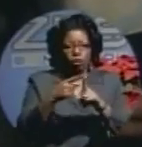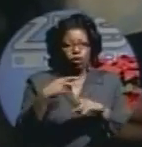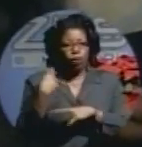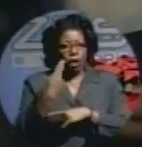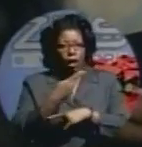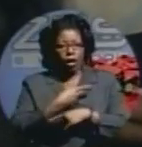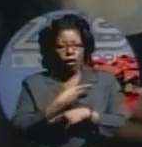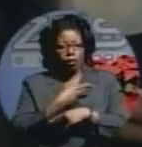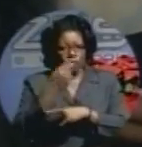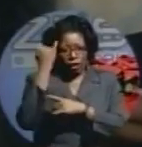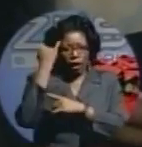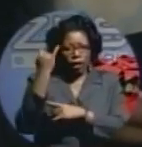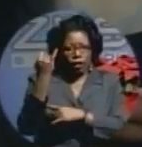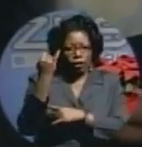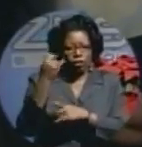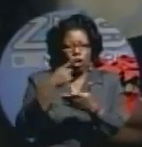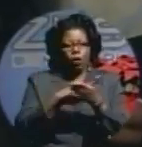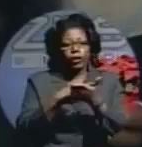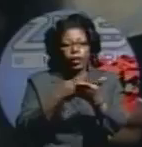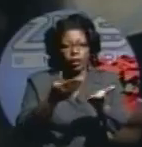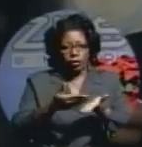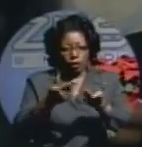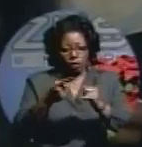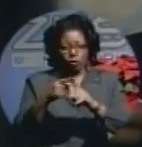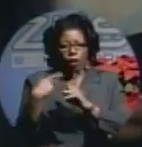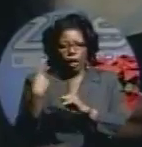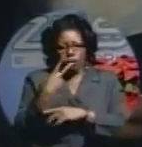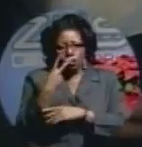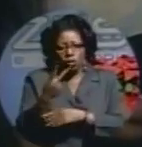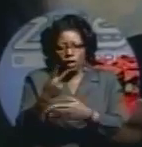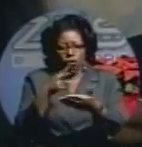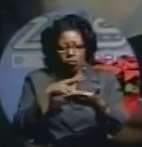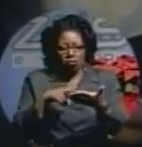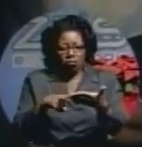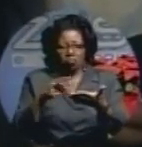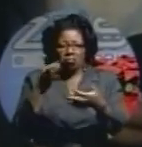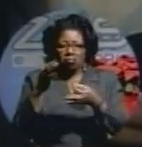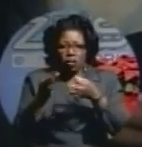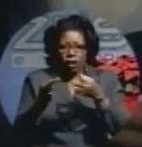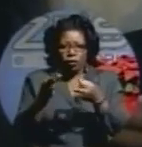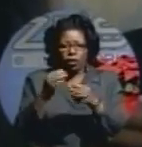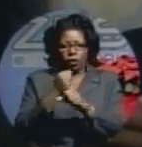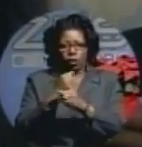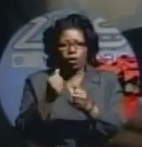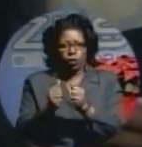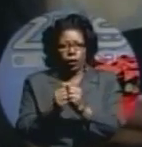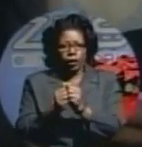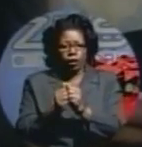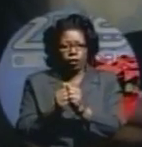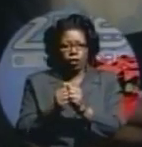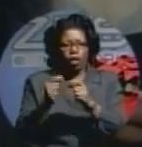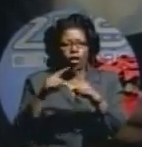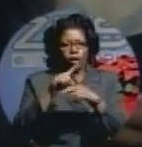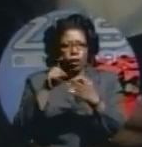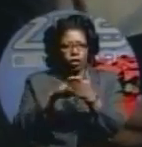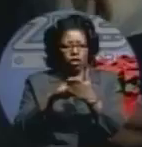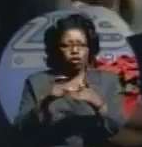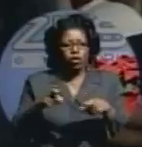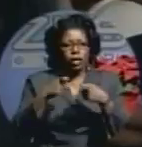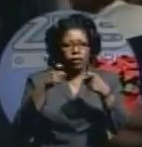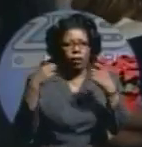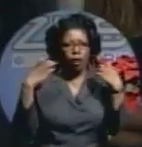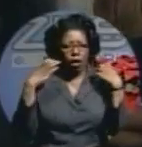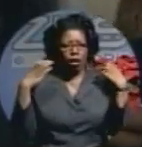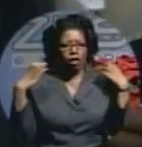us. Whatever they present to us, we'll look at it, see if it's something that can be accommodated. The customs credit. You're saying that they